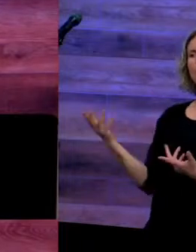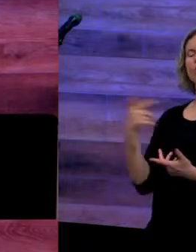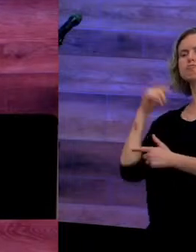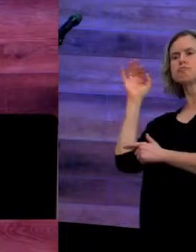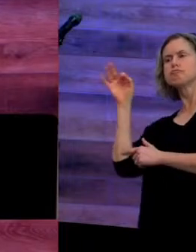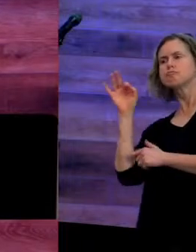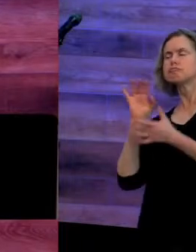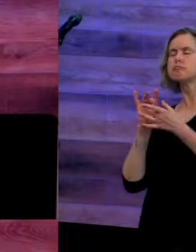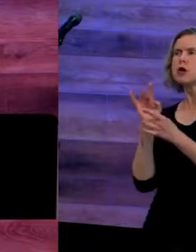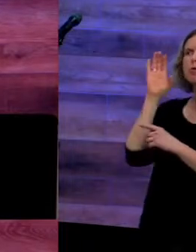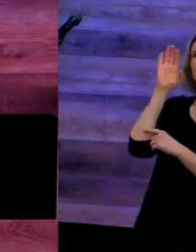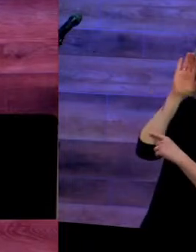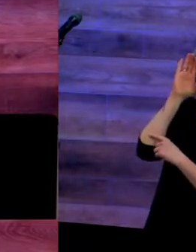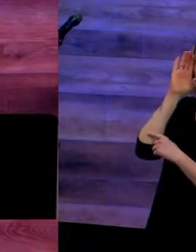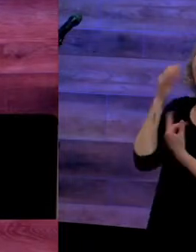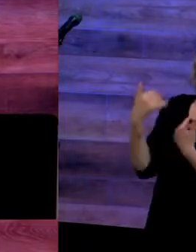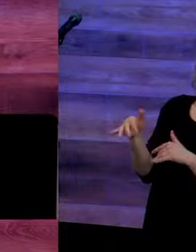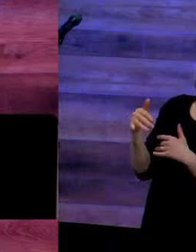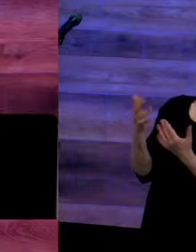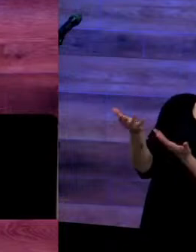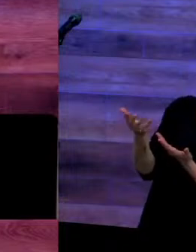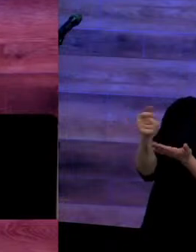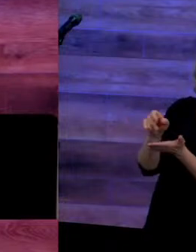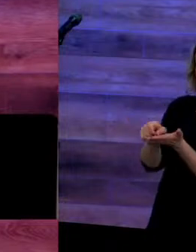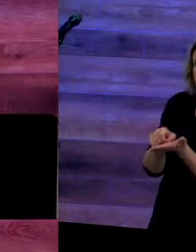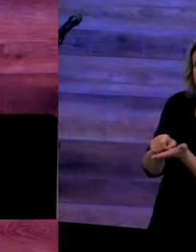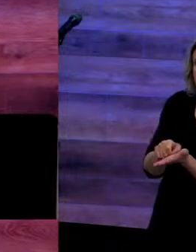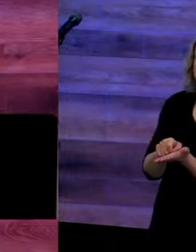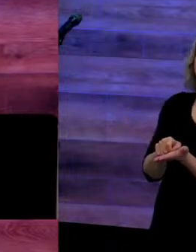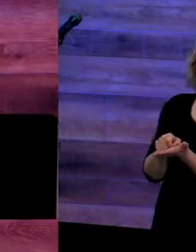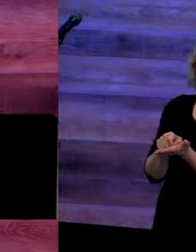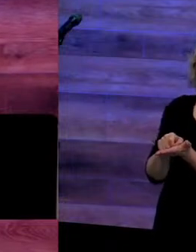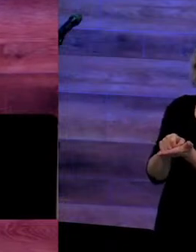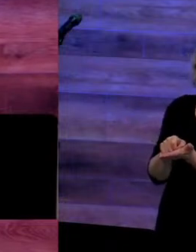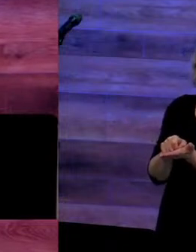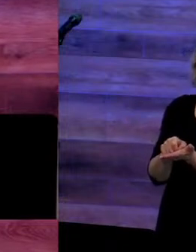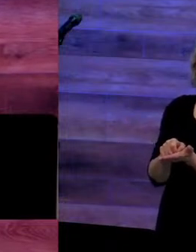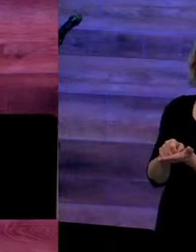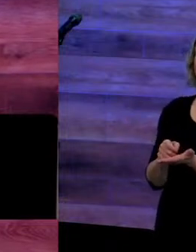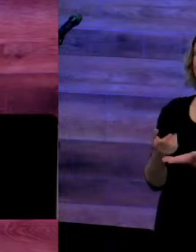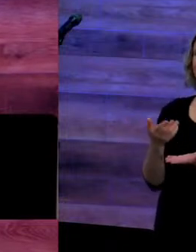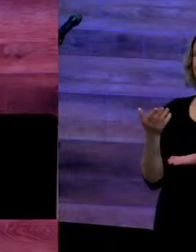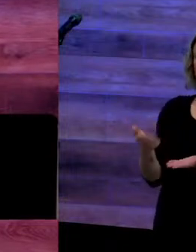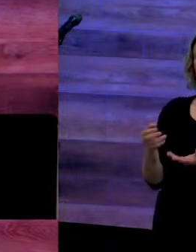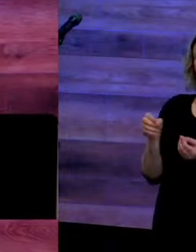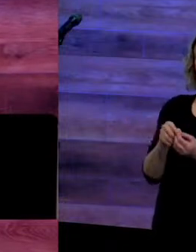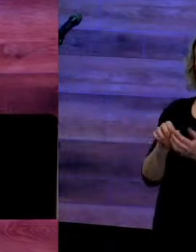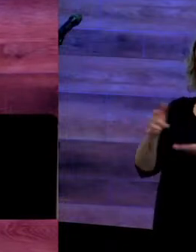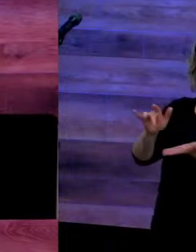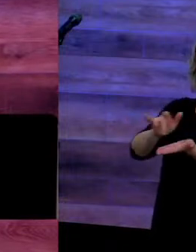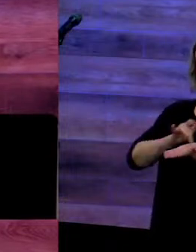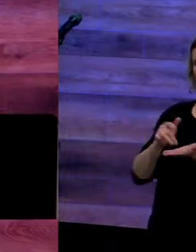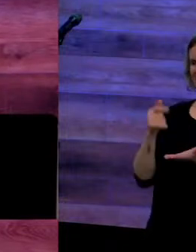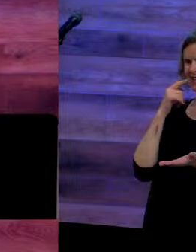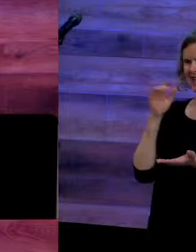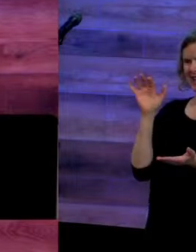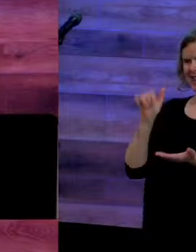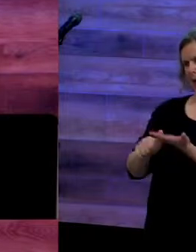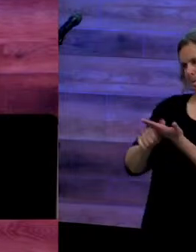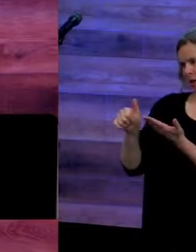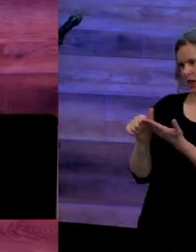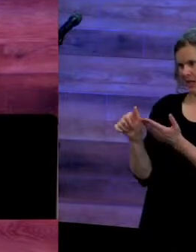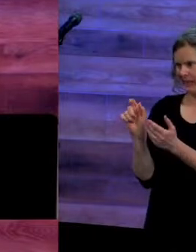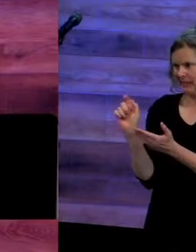church, and we thought it might be helpful. It might open up some space on the bulletin so you don't have to write in those tiny little lines if you're a note taker. And we wanted